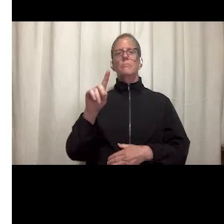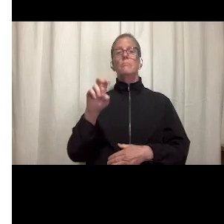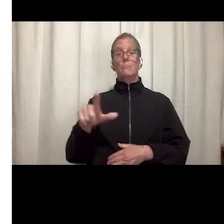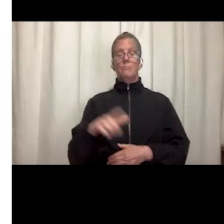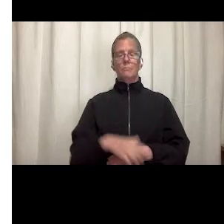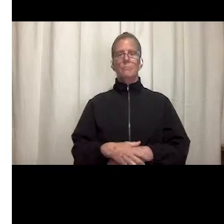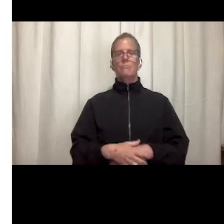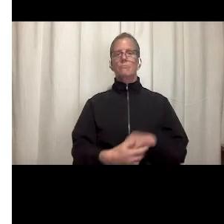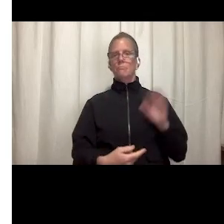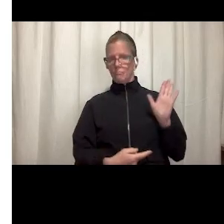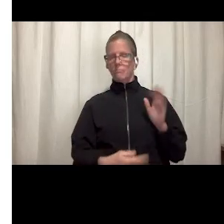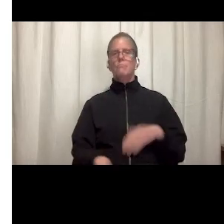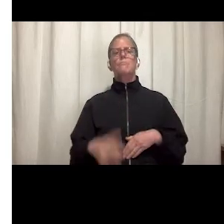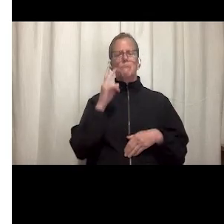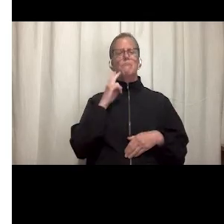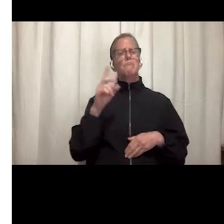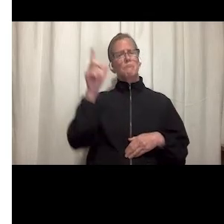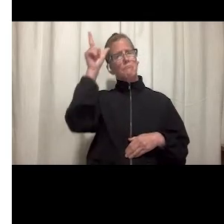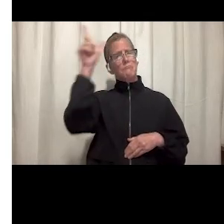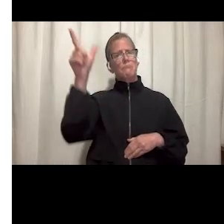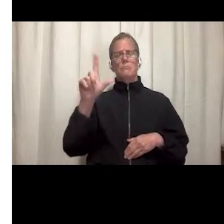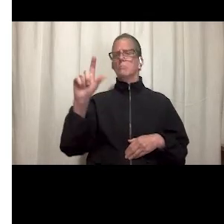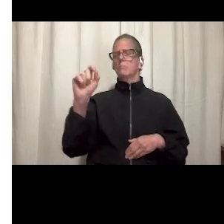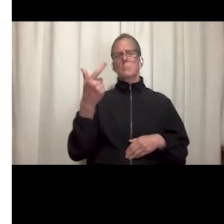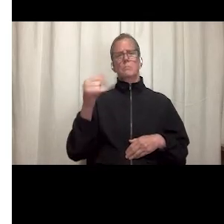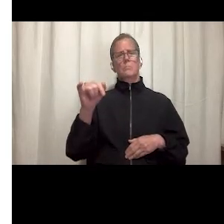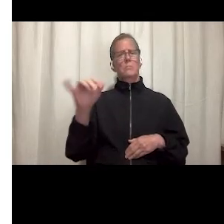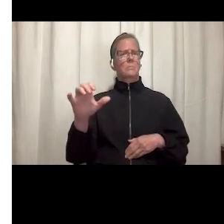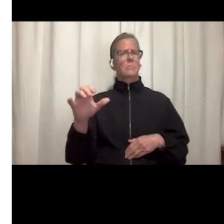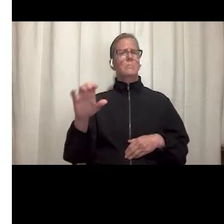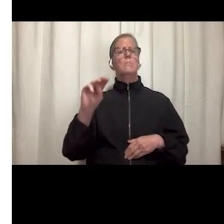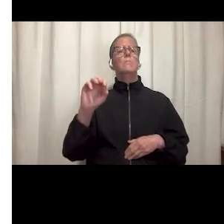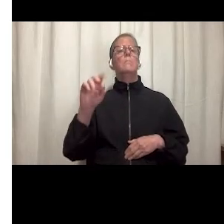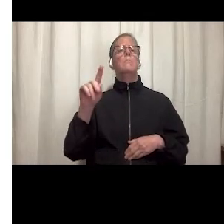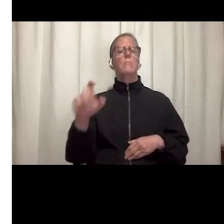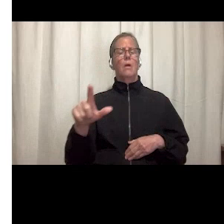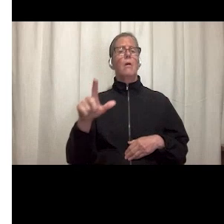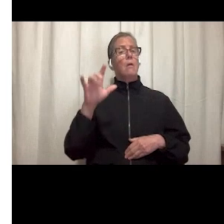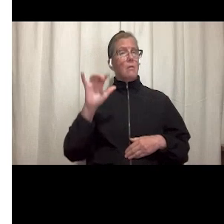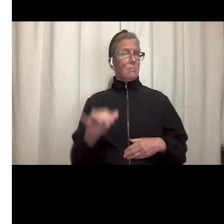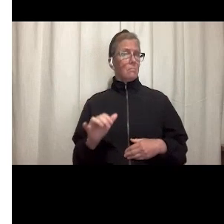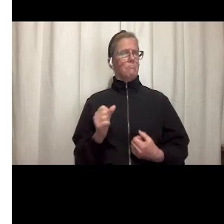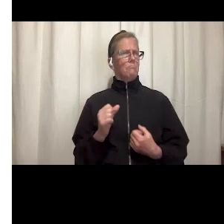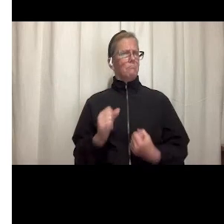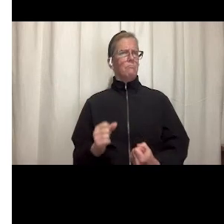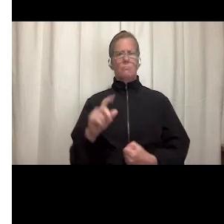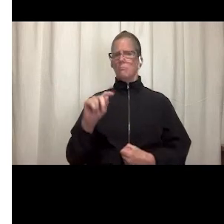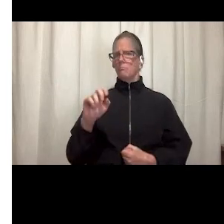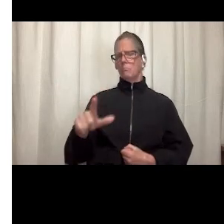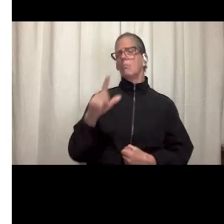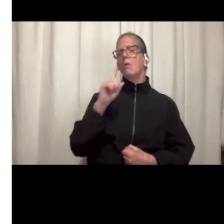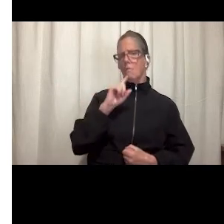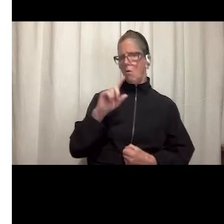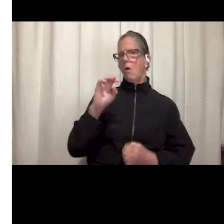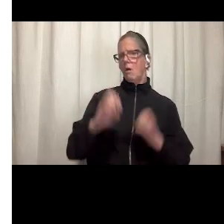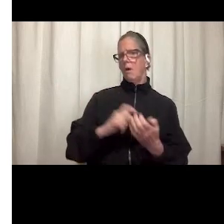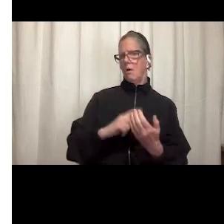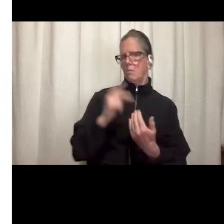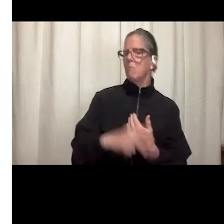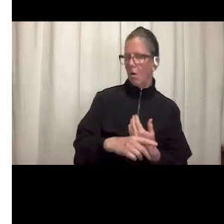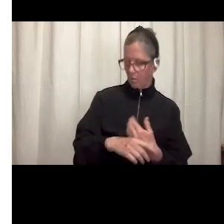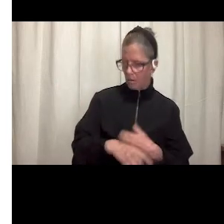Displayed on the slide is a logic model. A logic model is a foundational tool in program evaluation. It